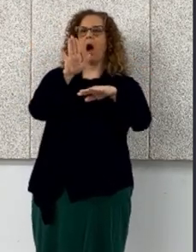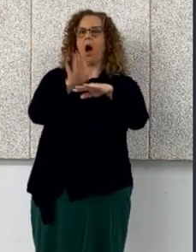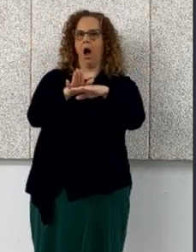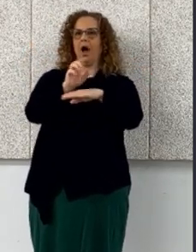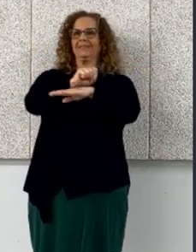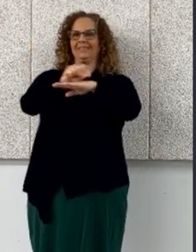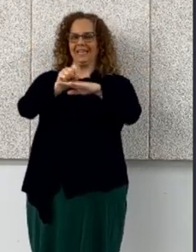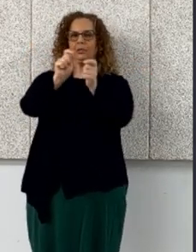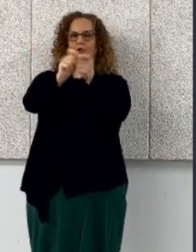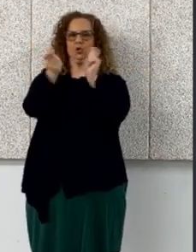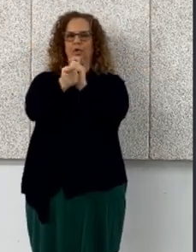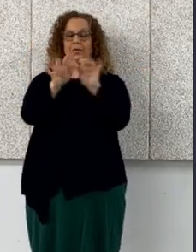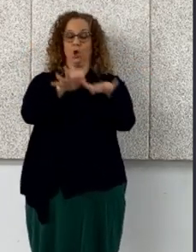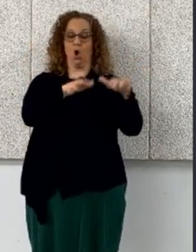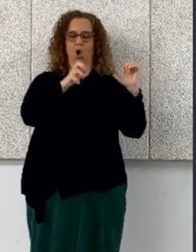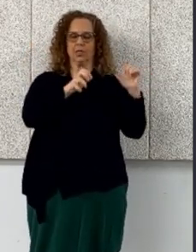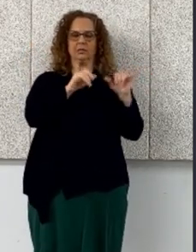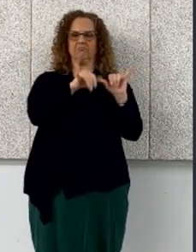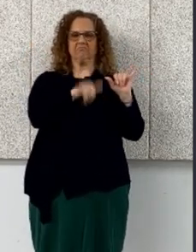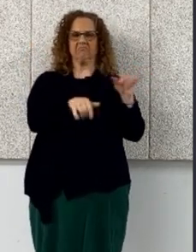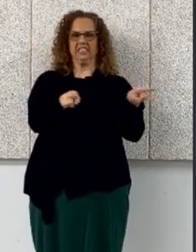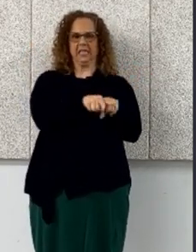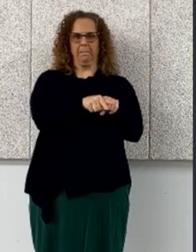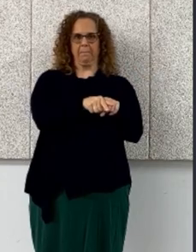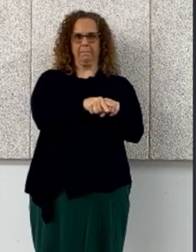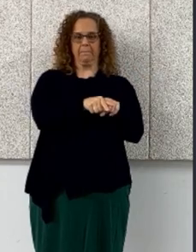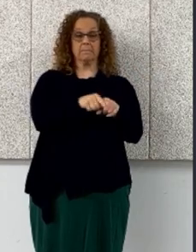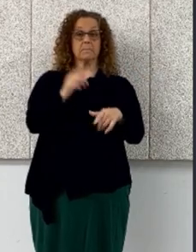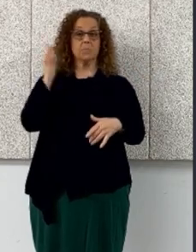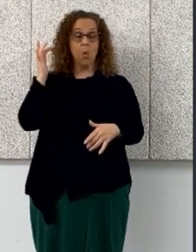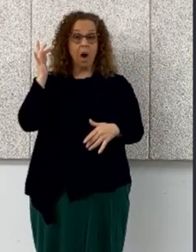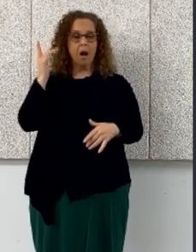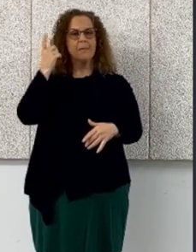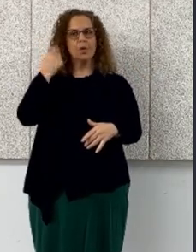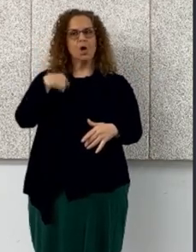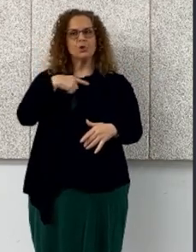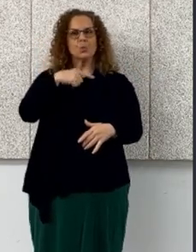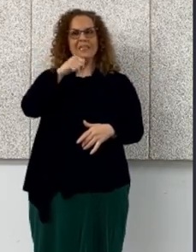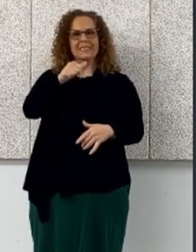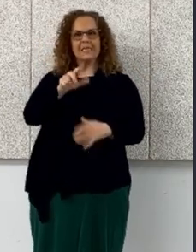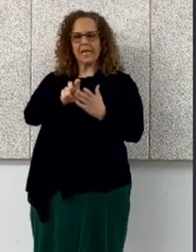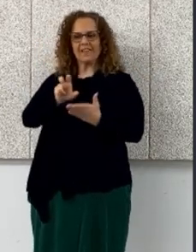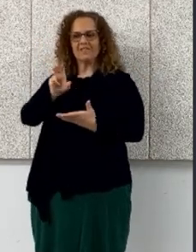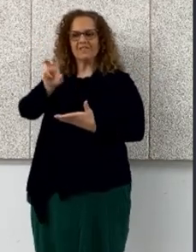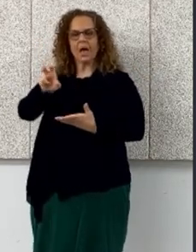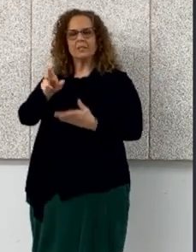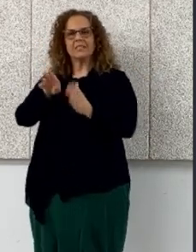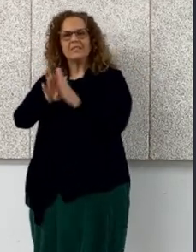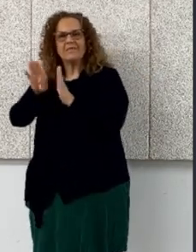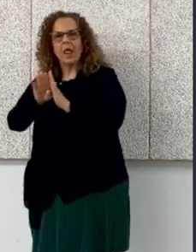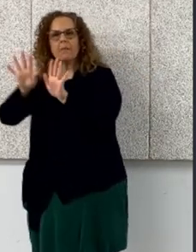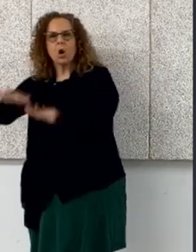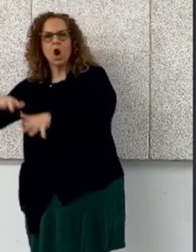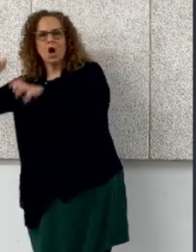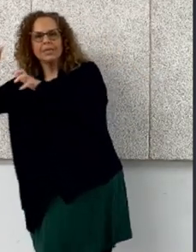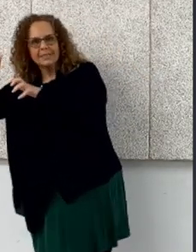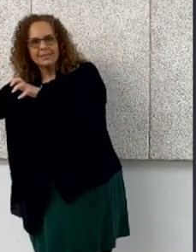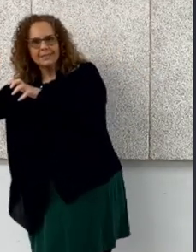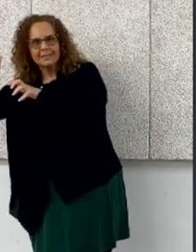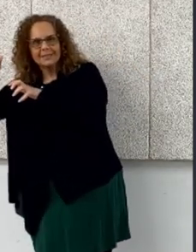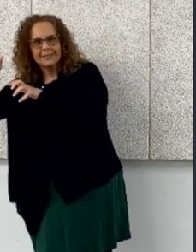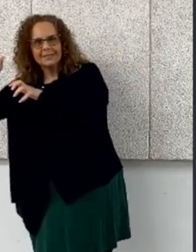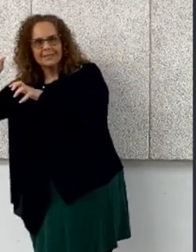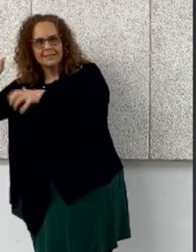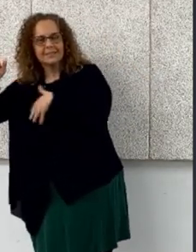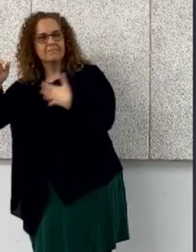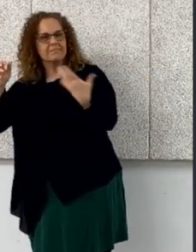yep. because we have not invested the development of the in the development of the audience, right? And like we talk